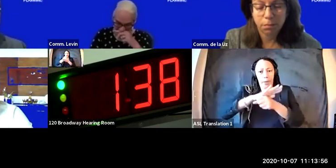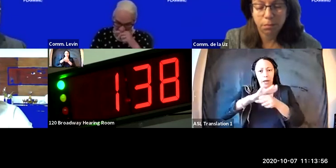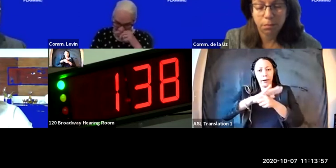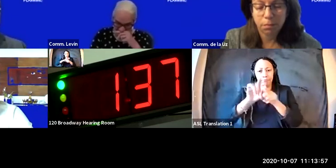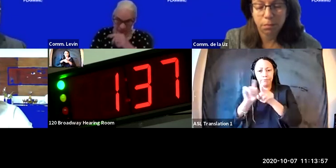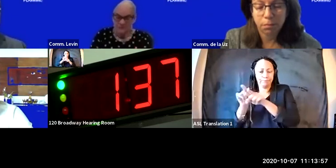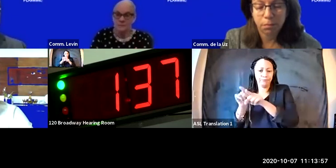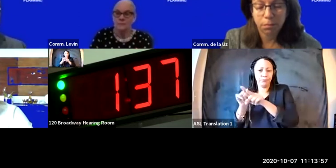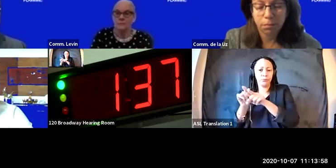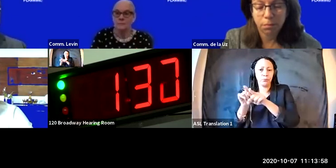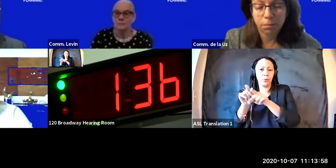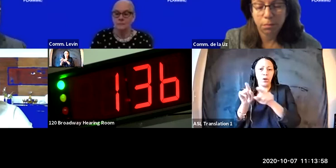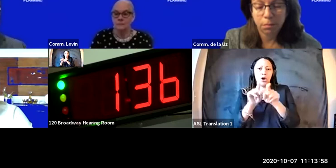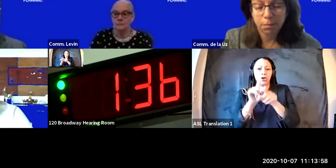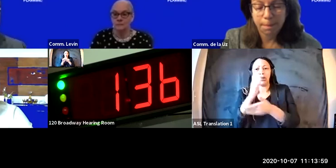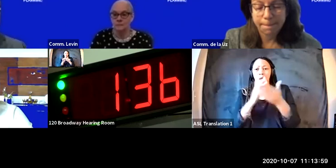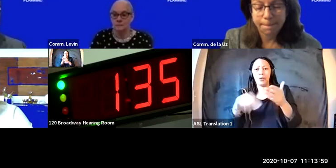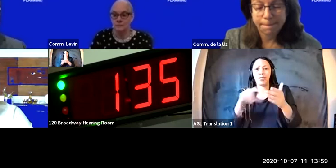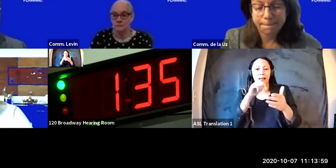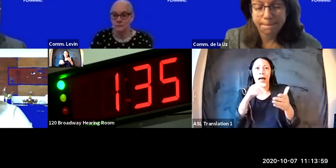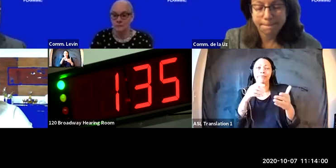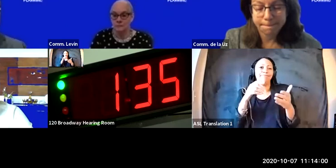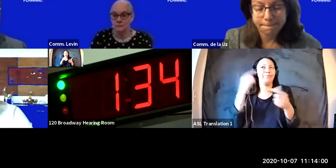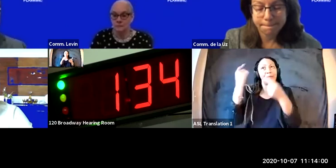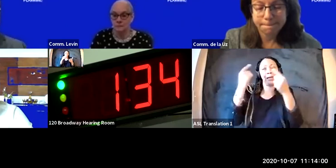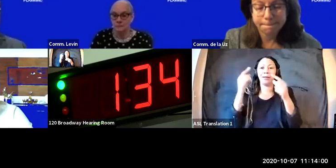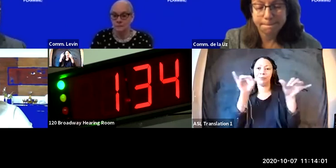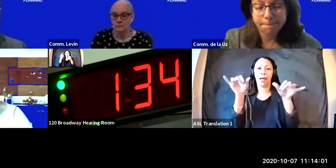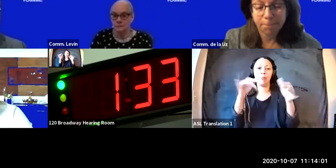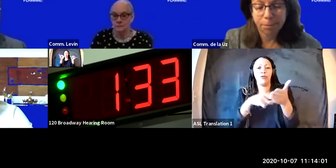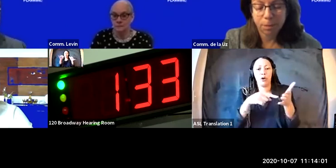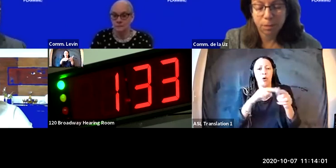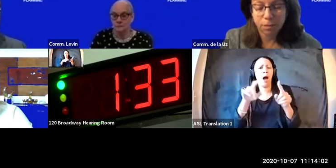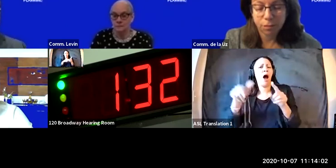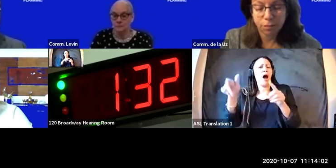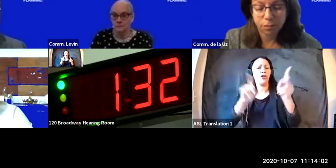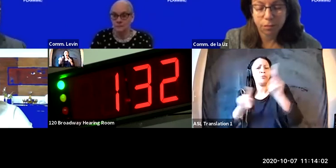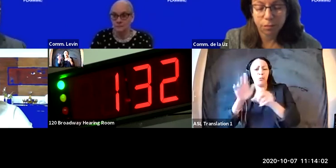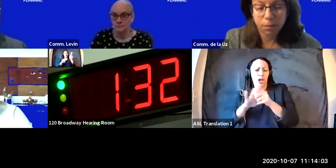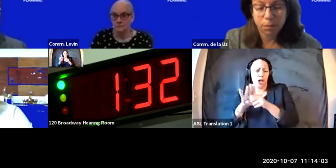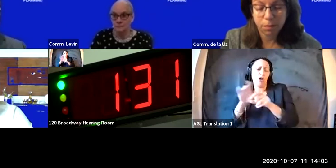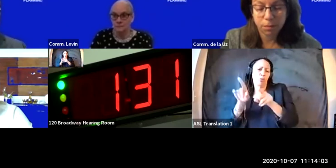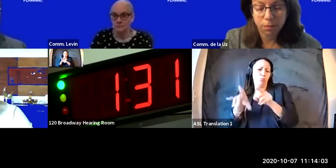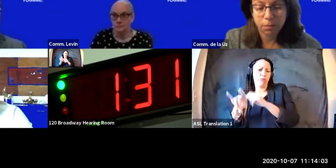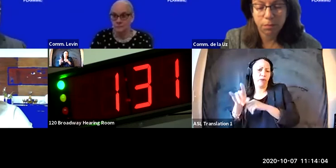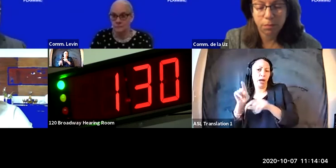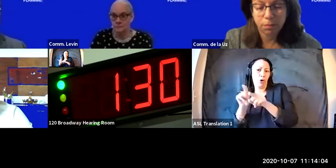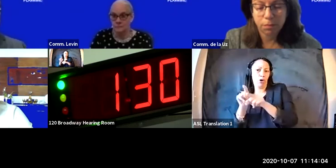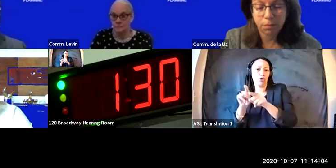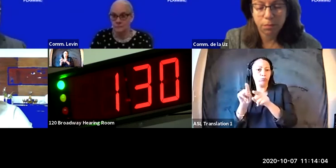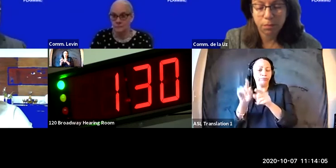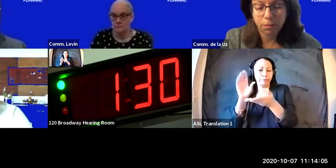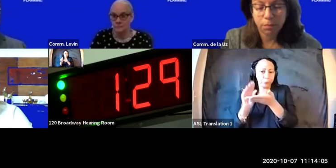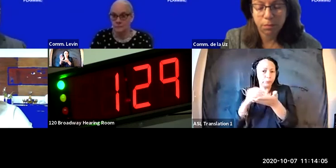that are not considered affordable, I think a number of people in the area would find them very affordable as well. So I am